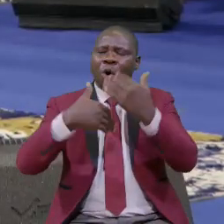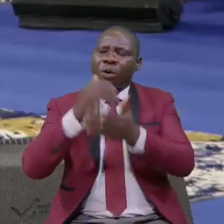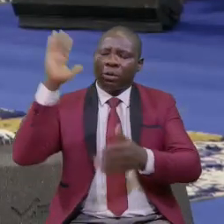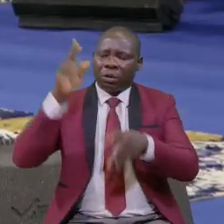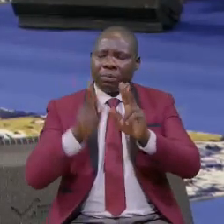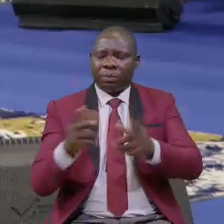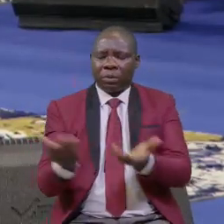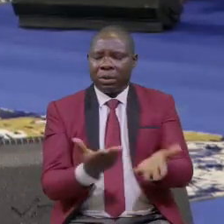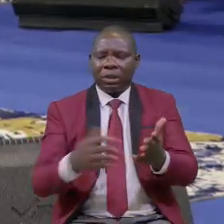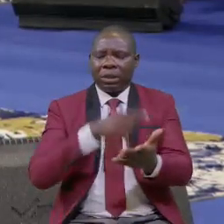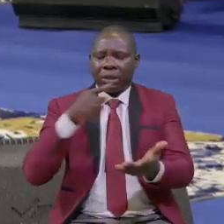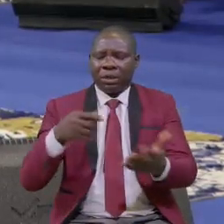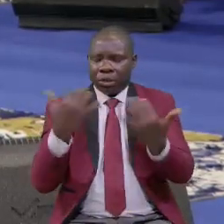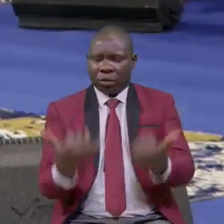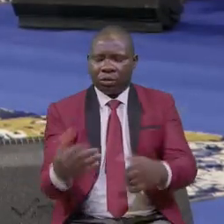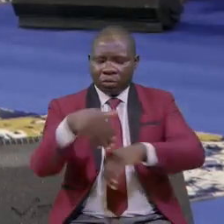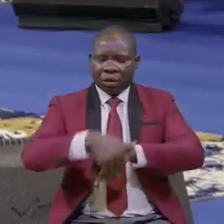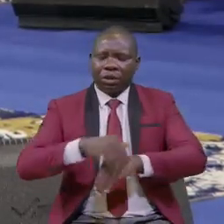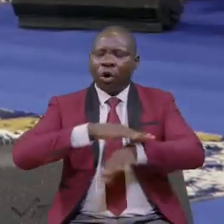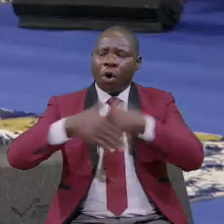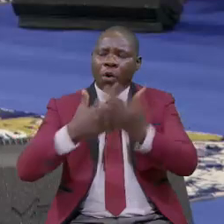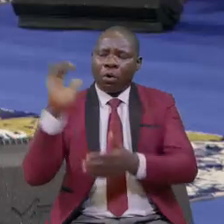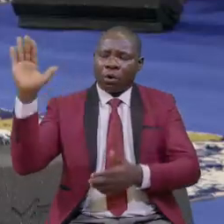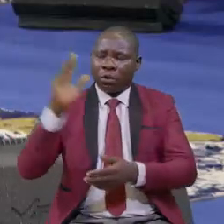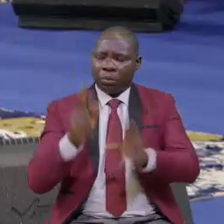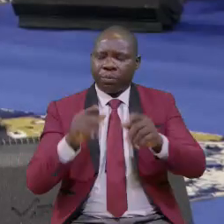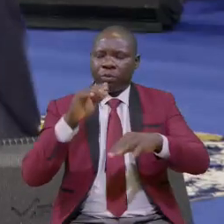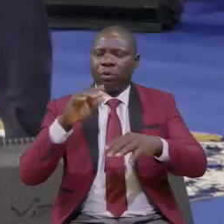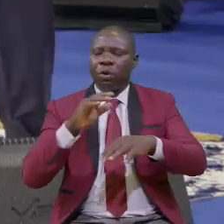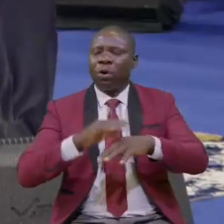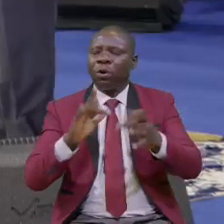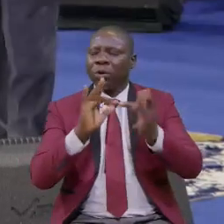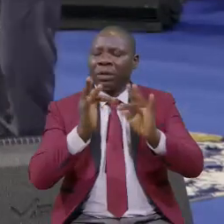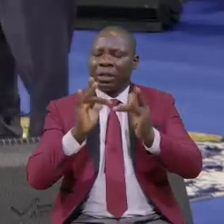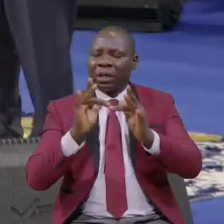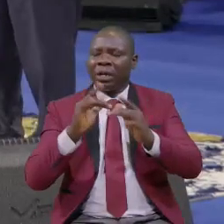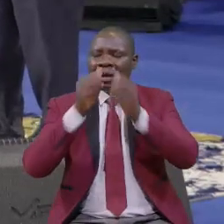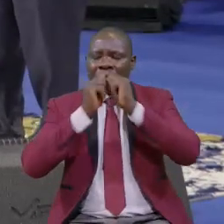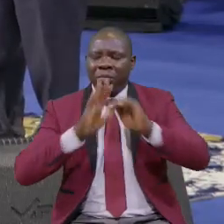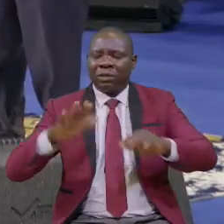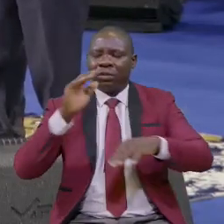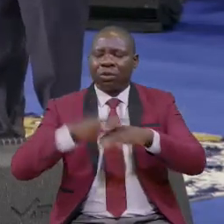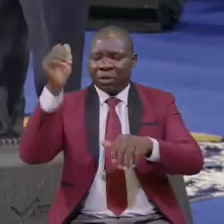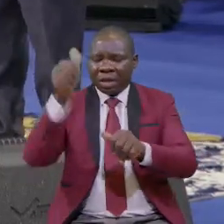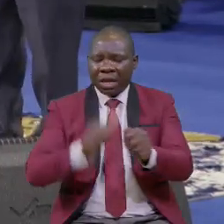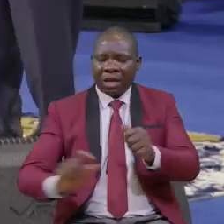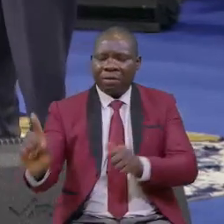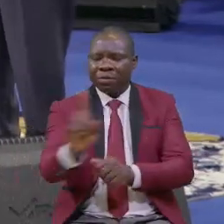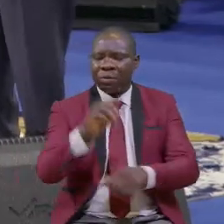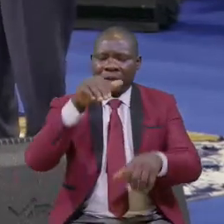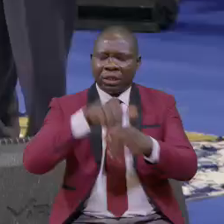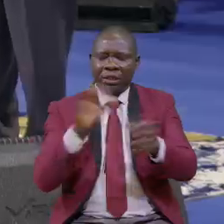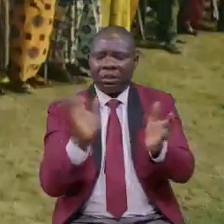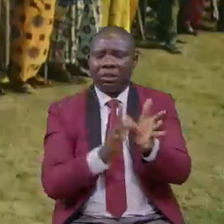here tonight, all your people online, blessings upon everyone in